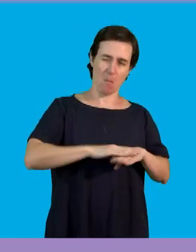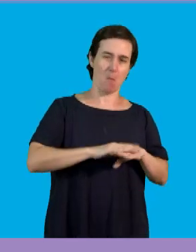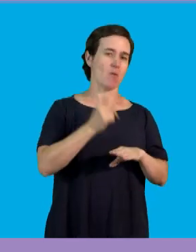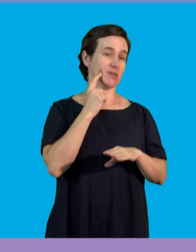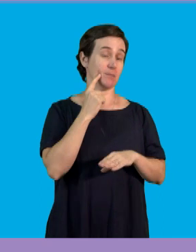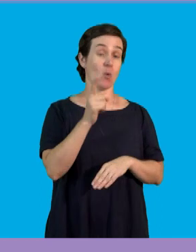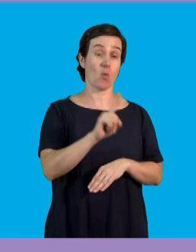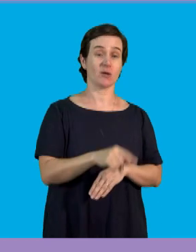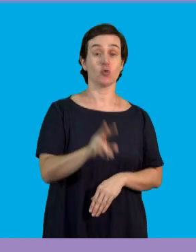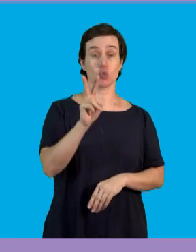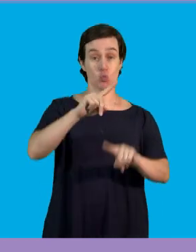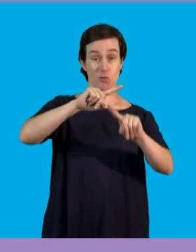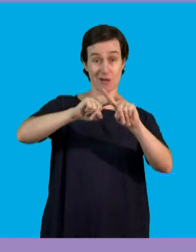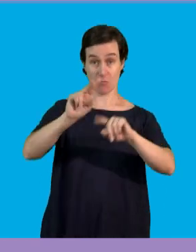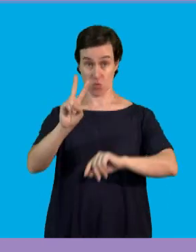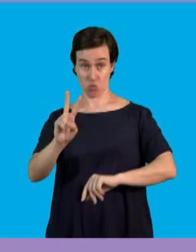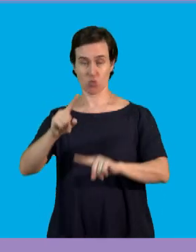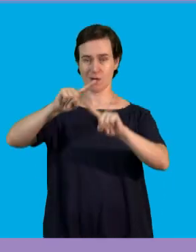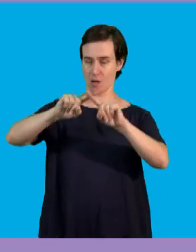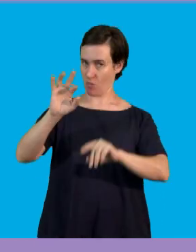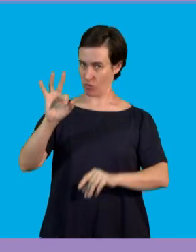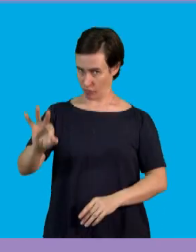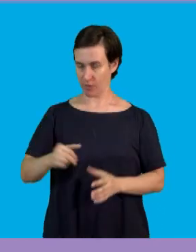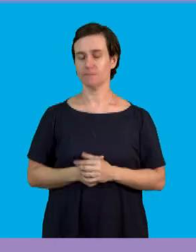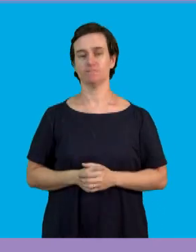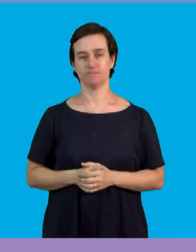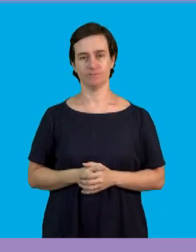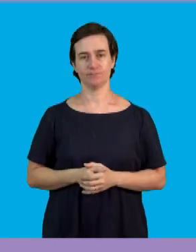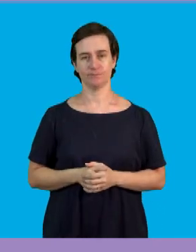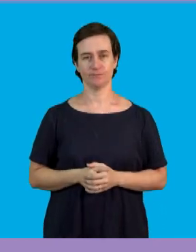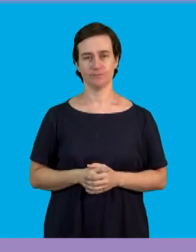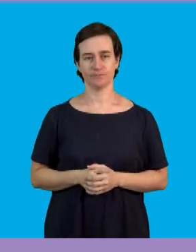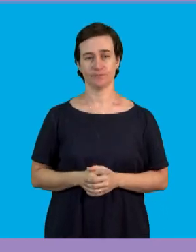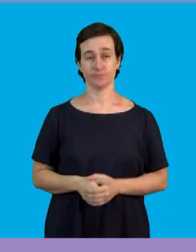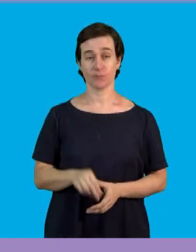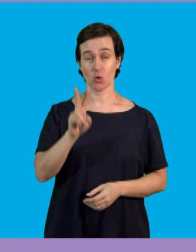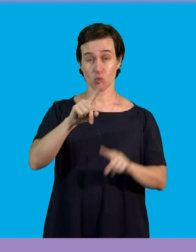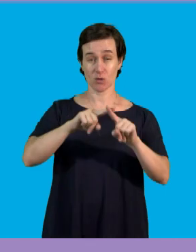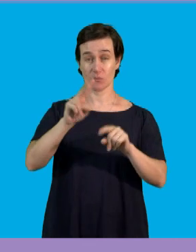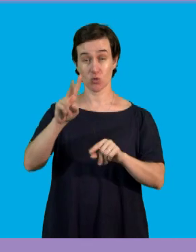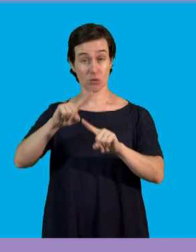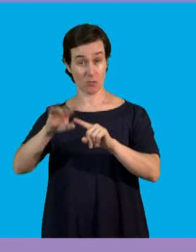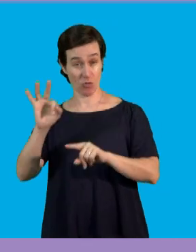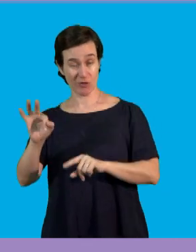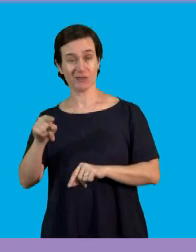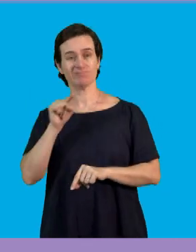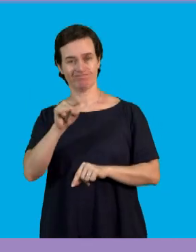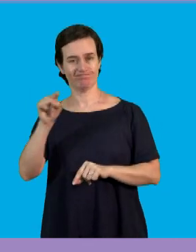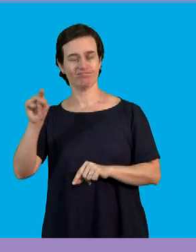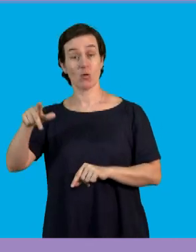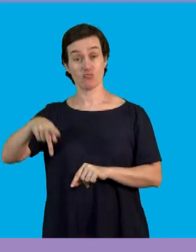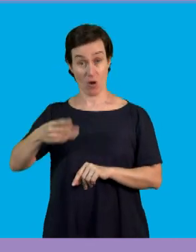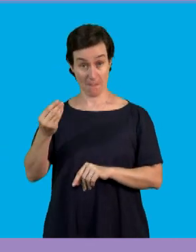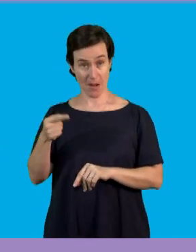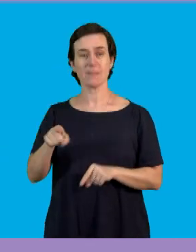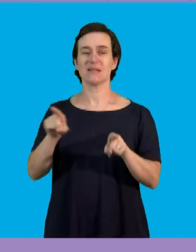further, and that will be 2 multiplied by 2 multiplied by 3. 2 multiplied by 2 multiplied by 3 still gives